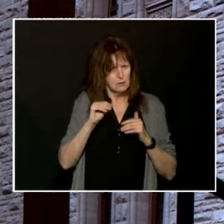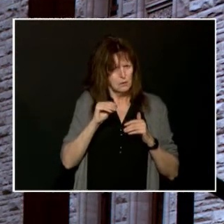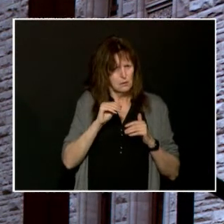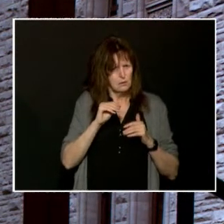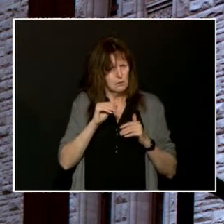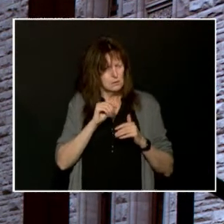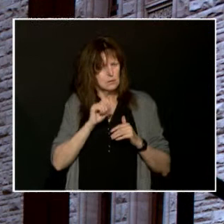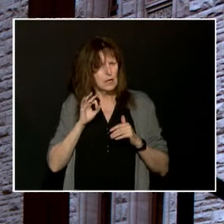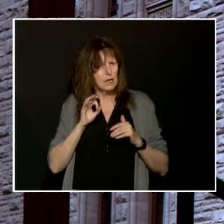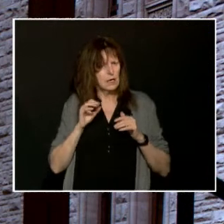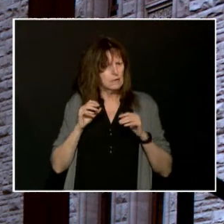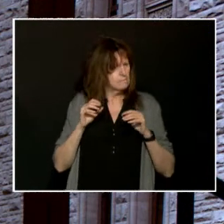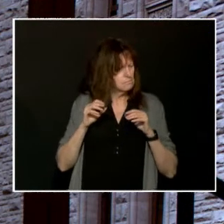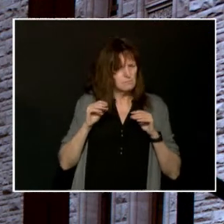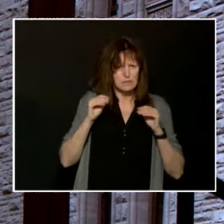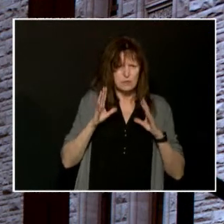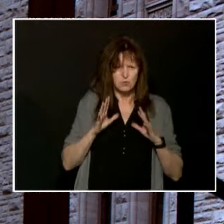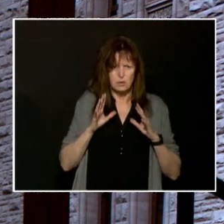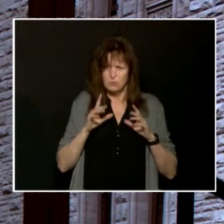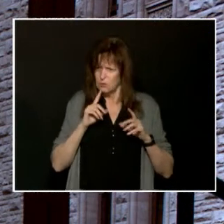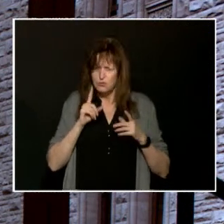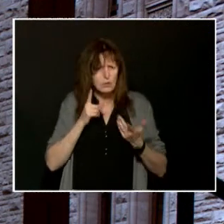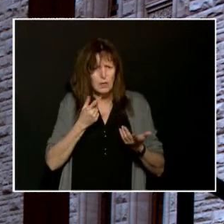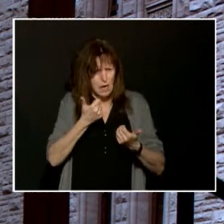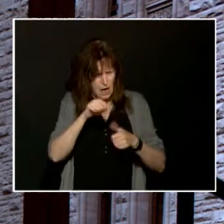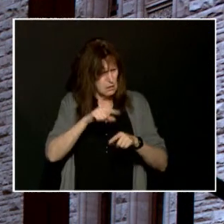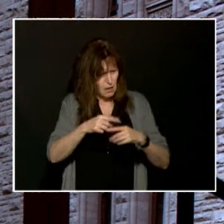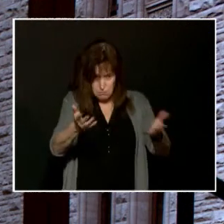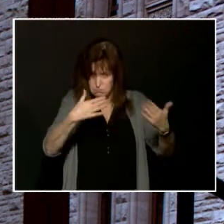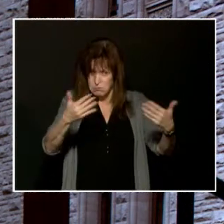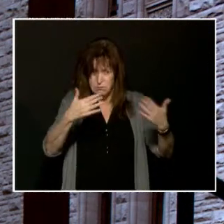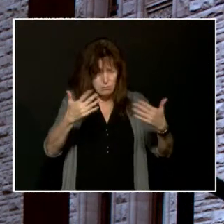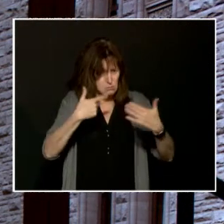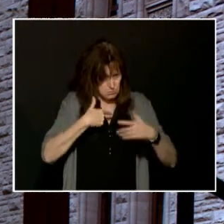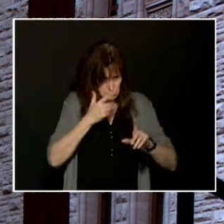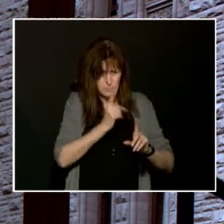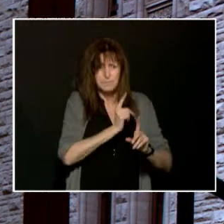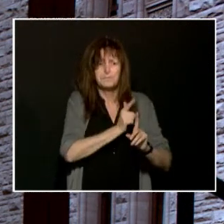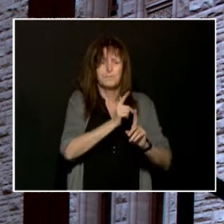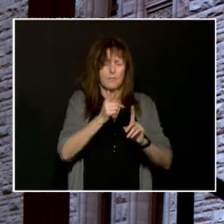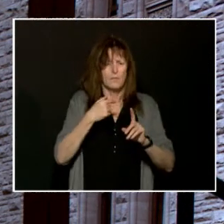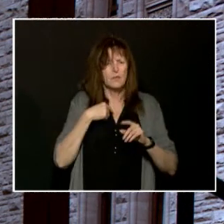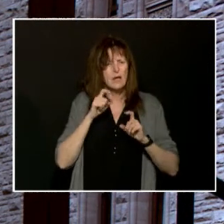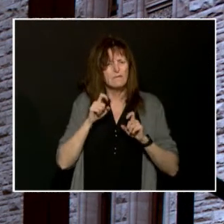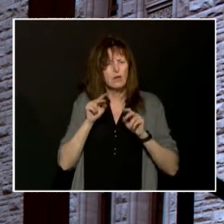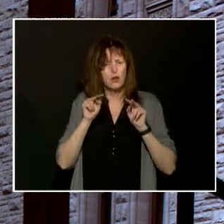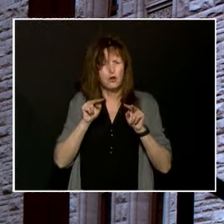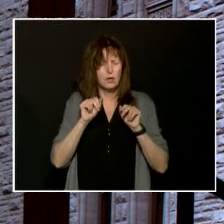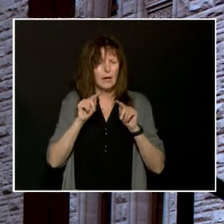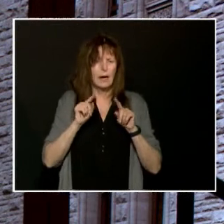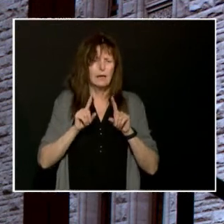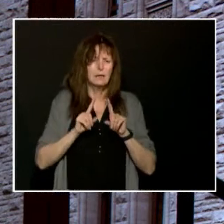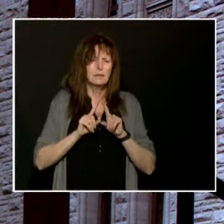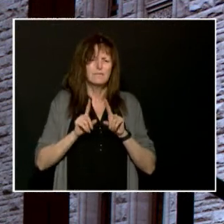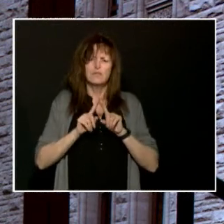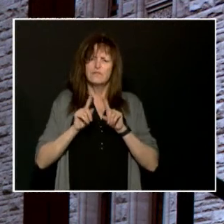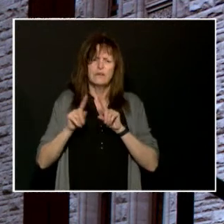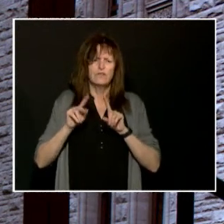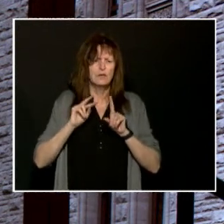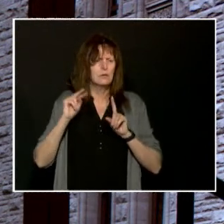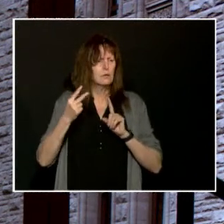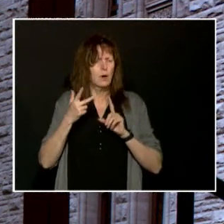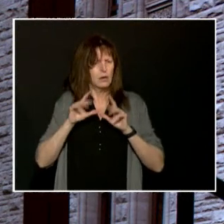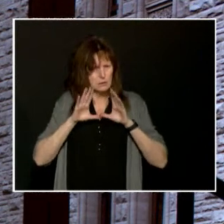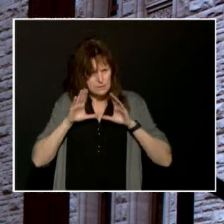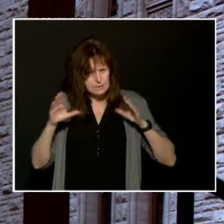they can. We encourage them to do so. So these are different things that we need to look at. Because it is a team effort. We've had safe schools